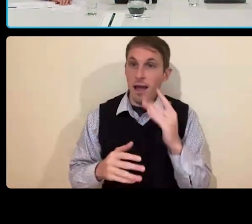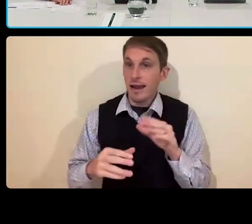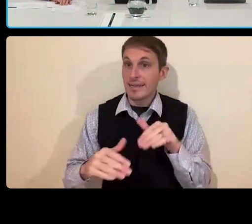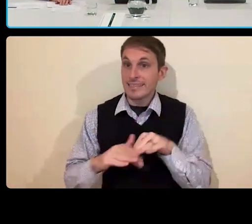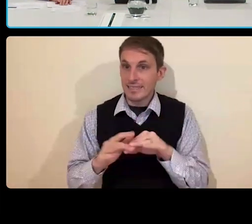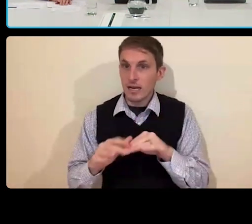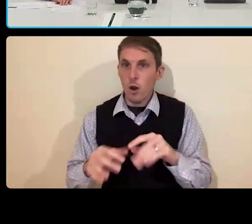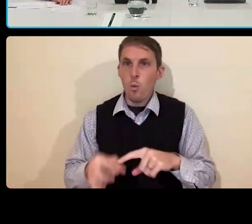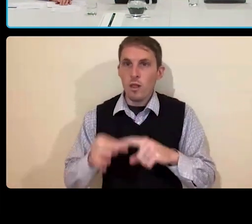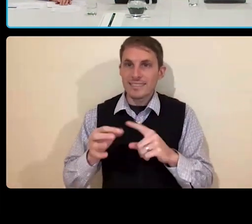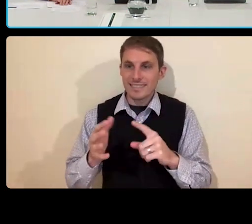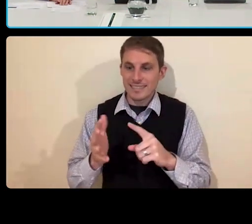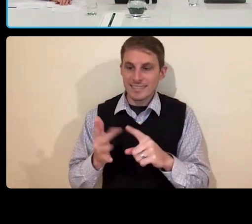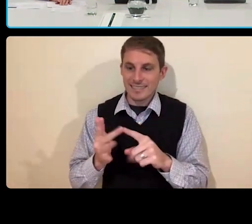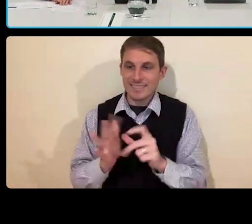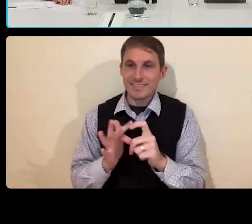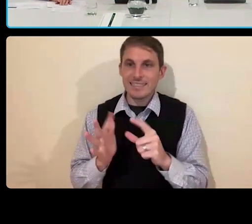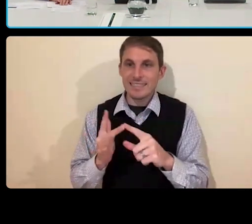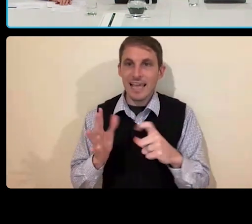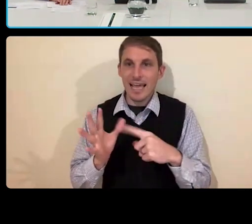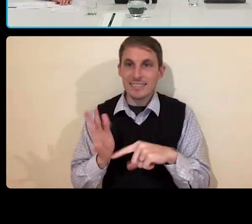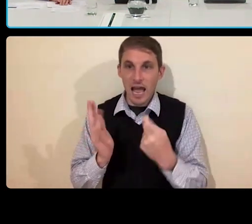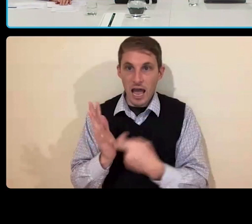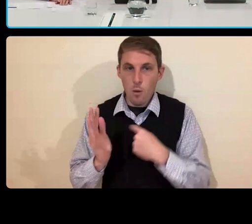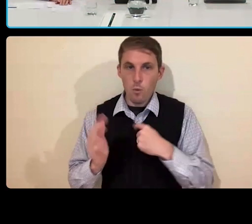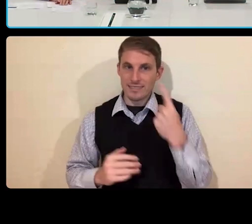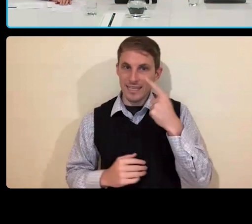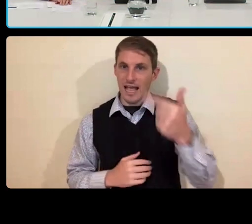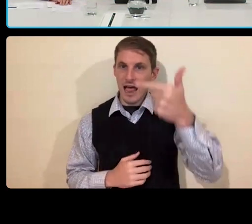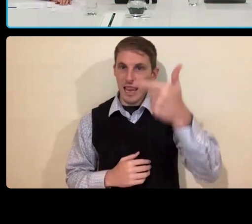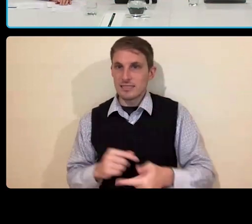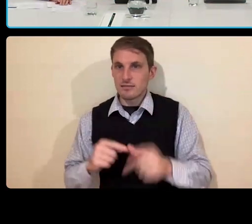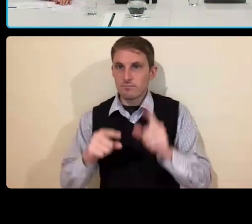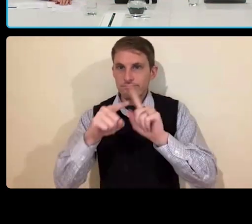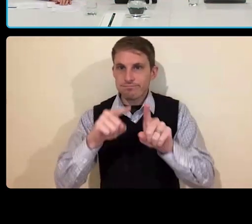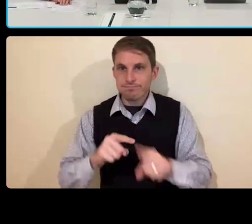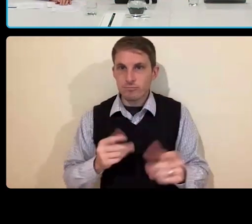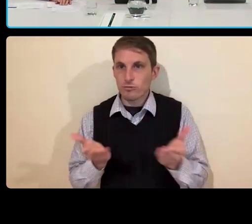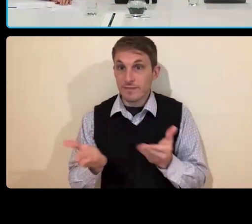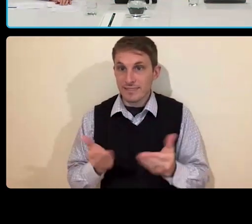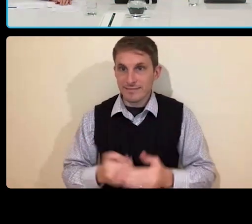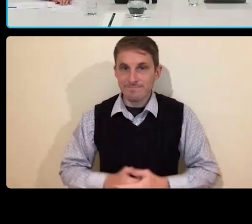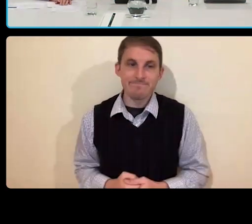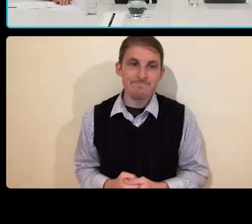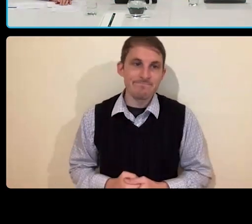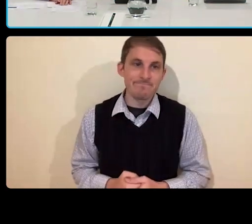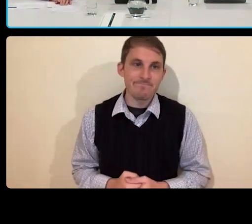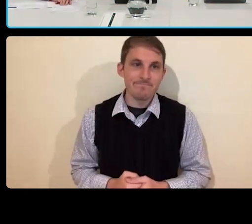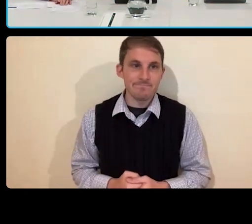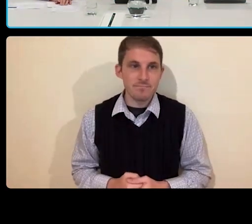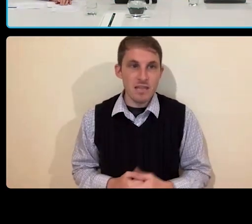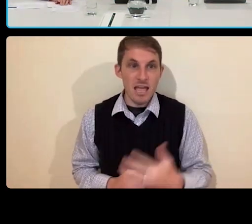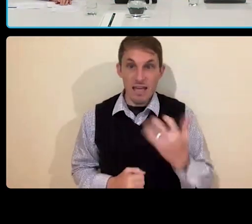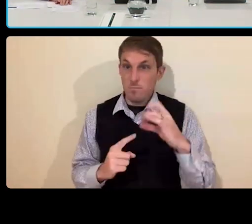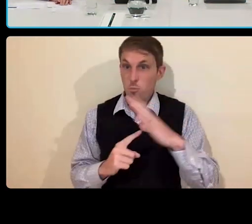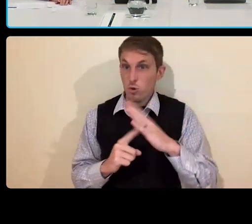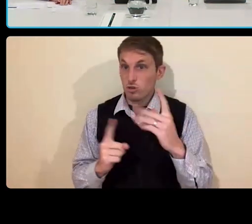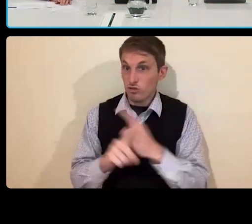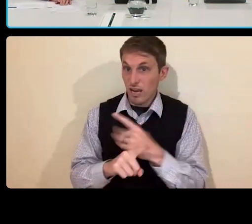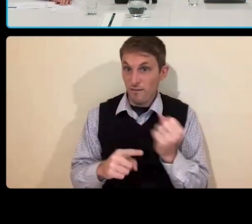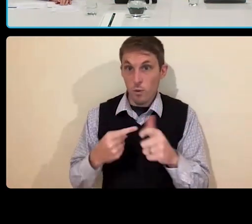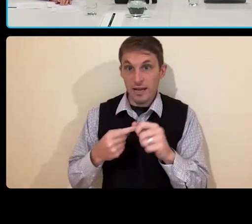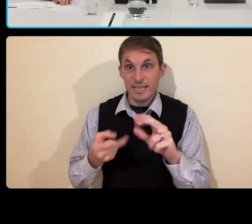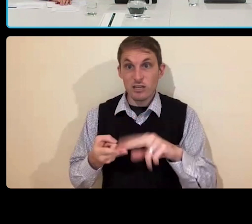go into quality indicators, you'll see a list of services. There's some important changes. There's